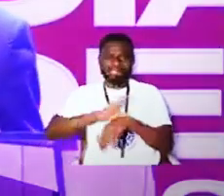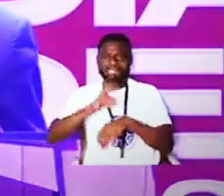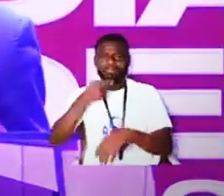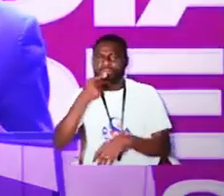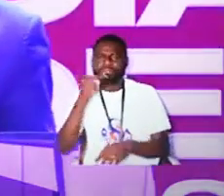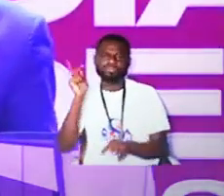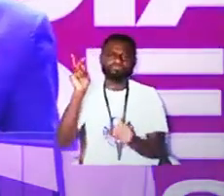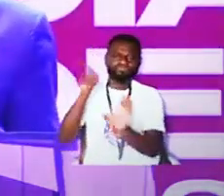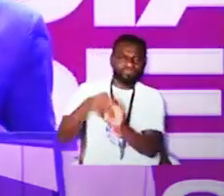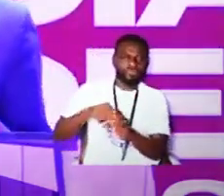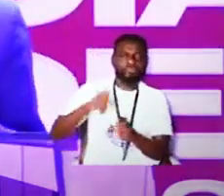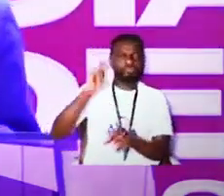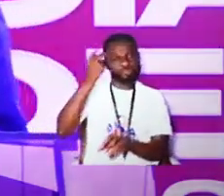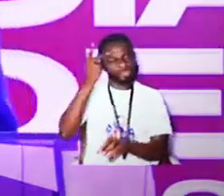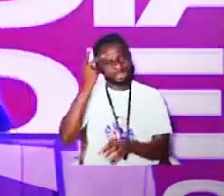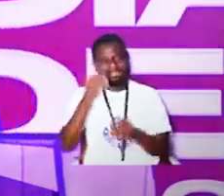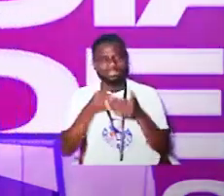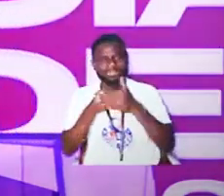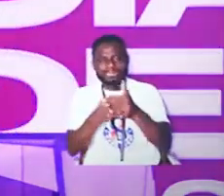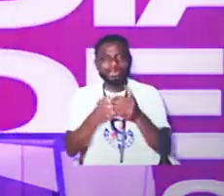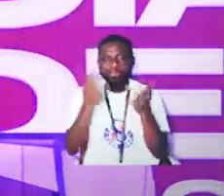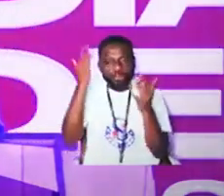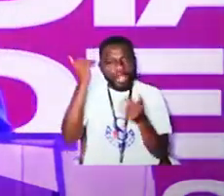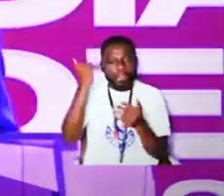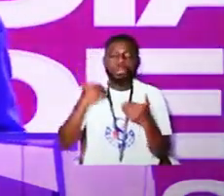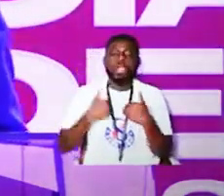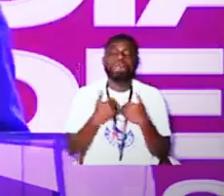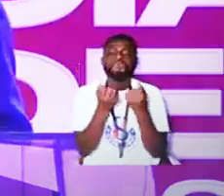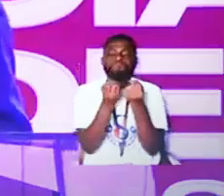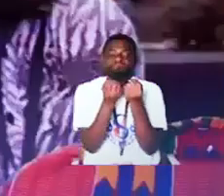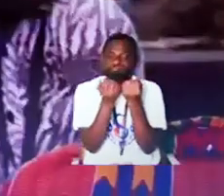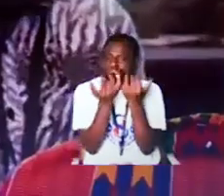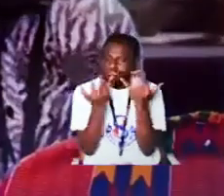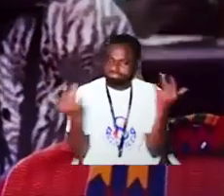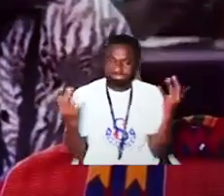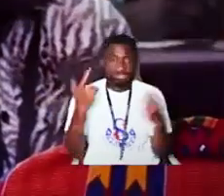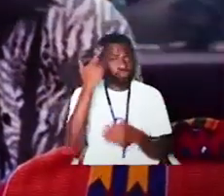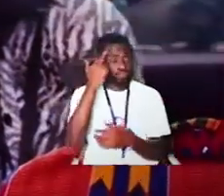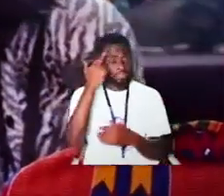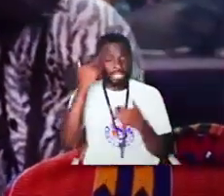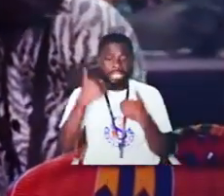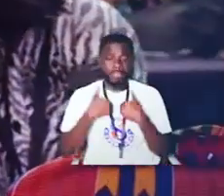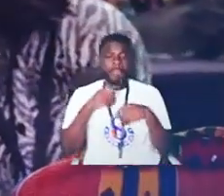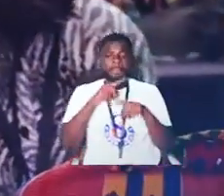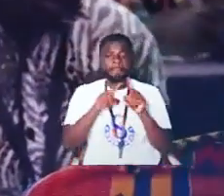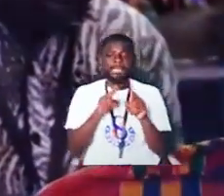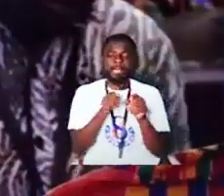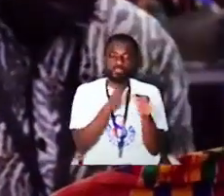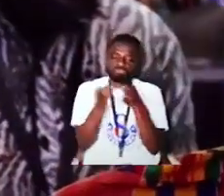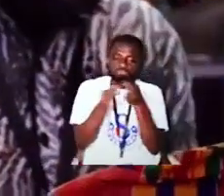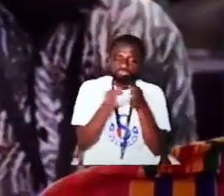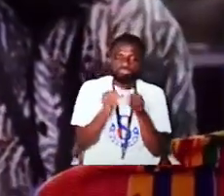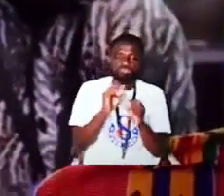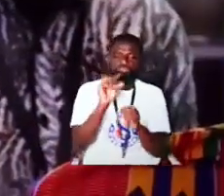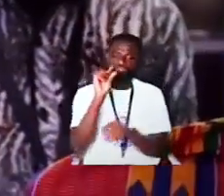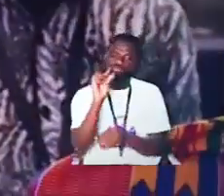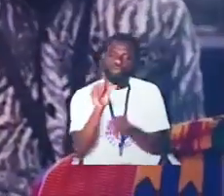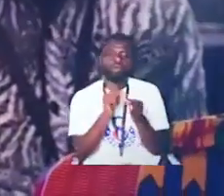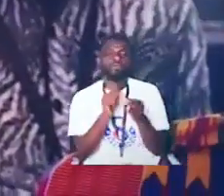leadership? Many reasons, but I'll dwell briefly on why the church is interested